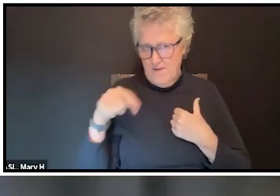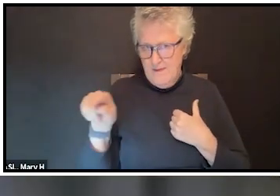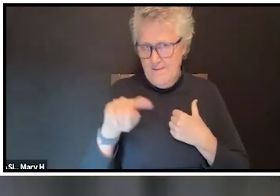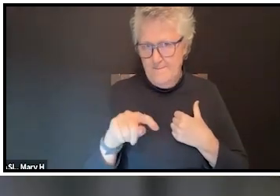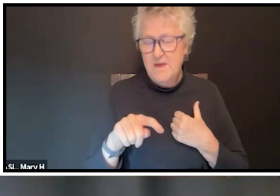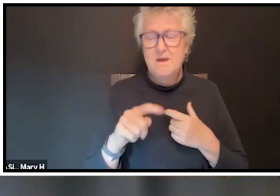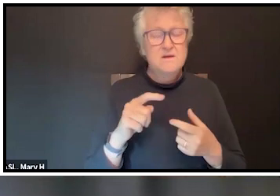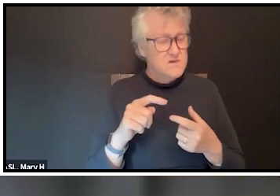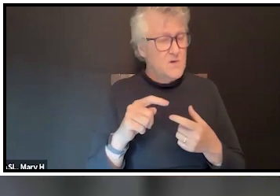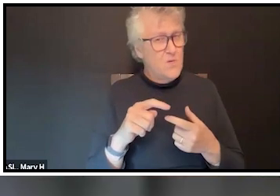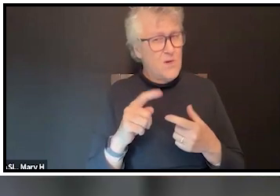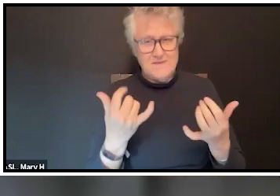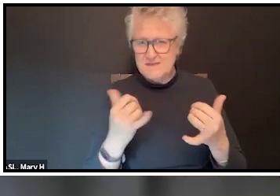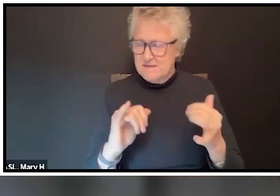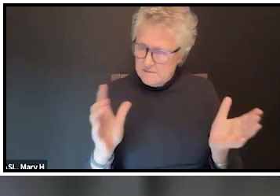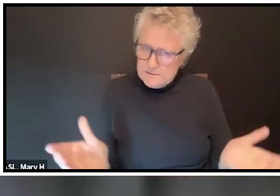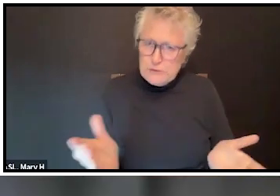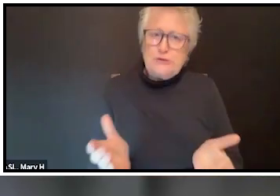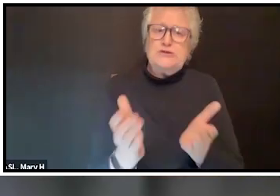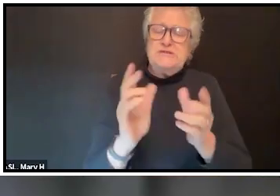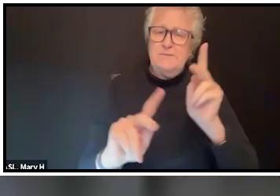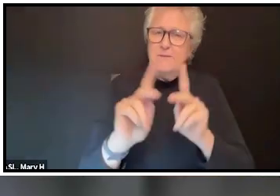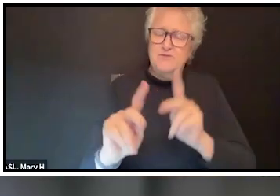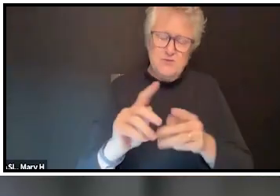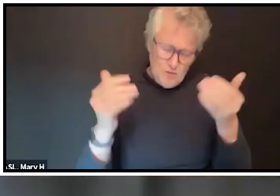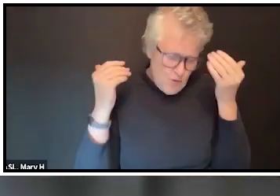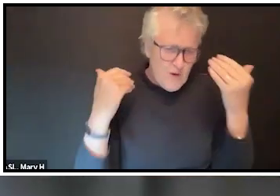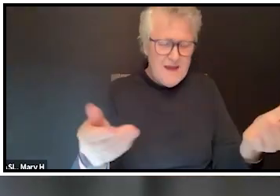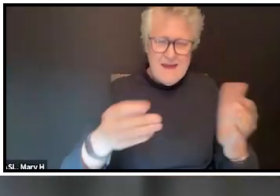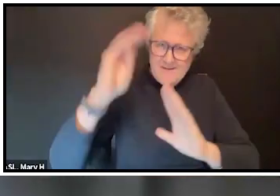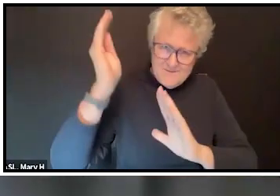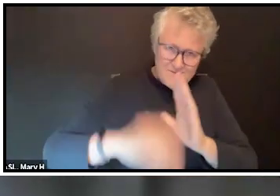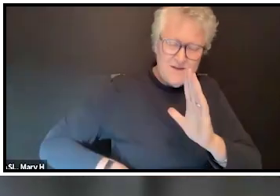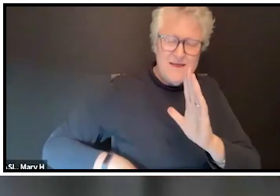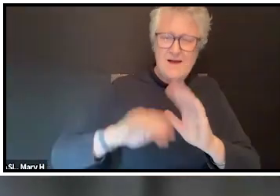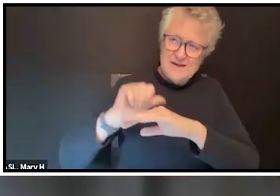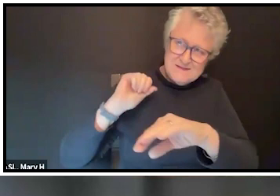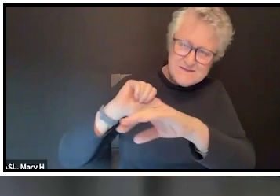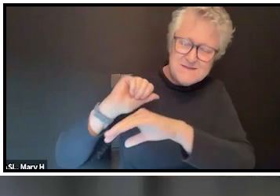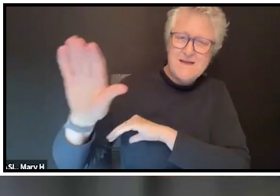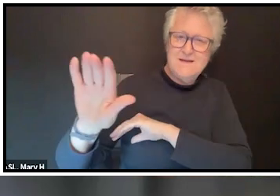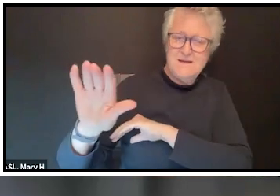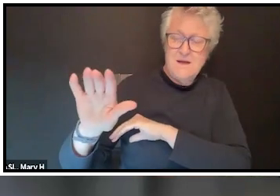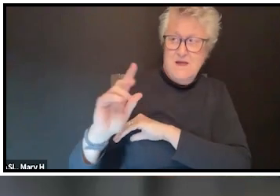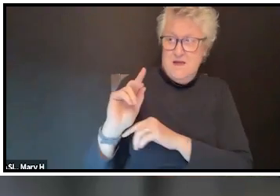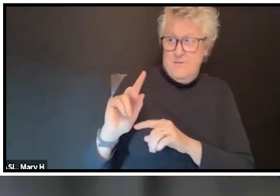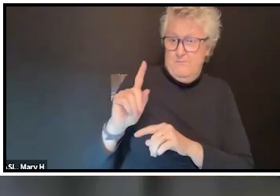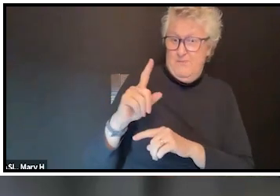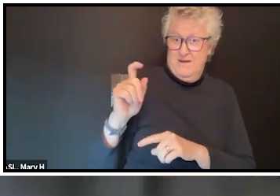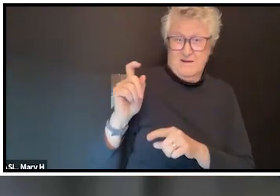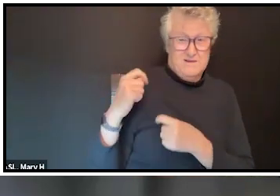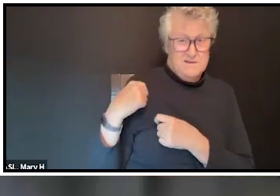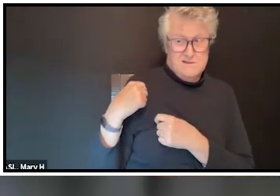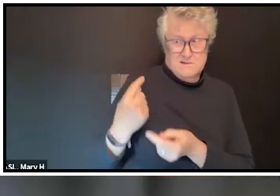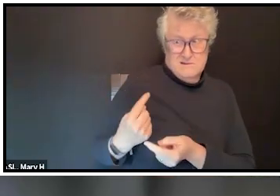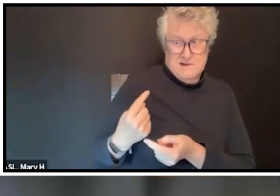encourage people to submit that application, because to date, or as of last week, we had